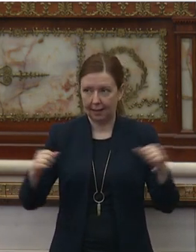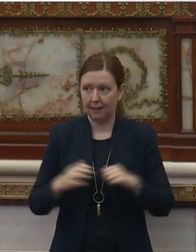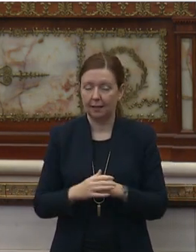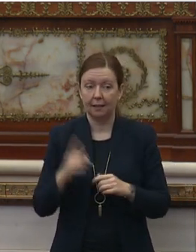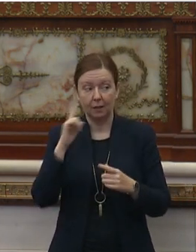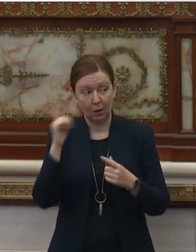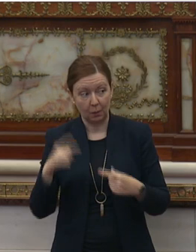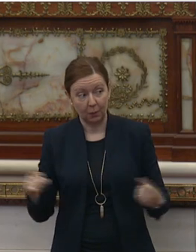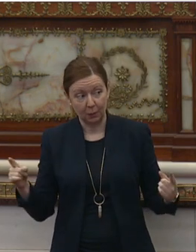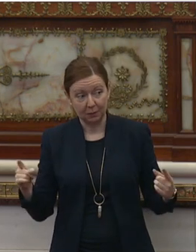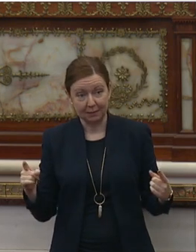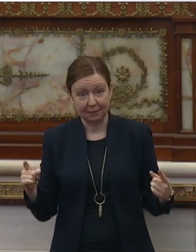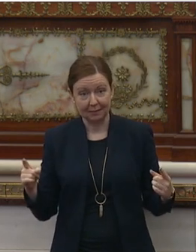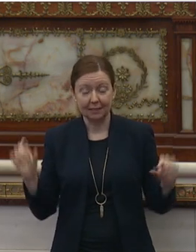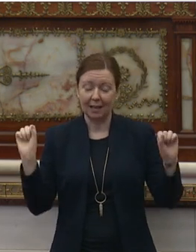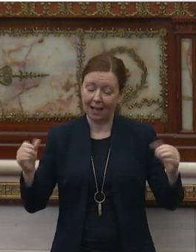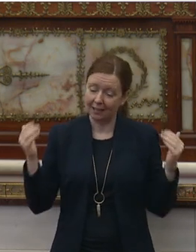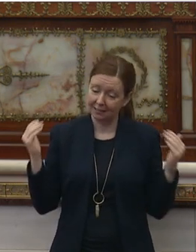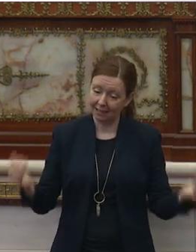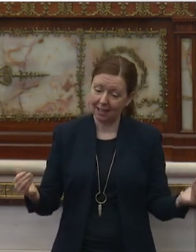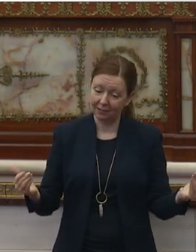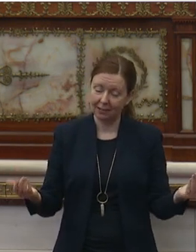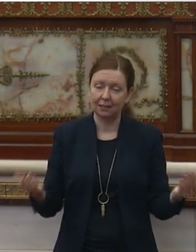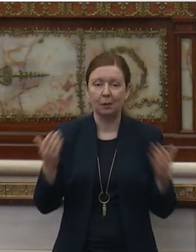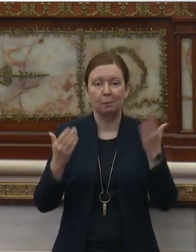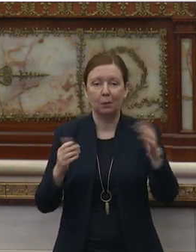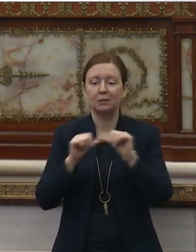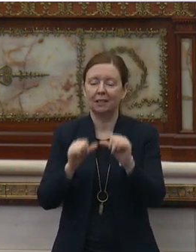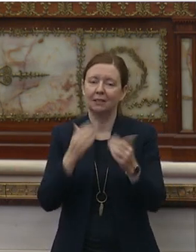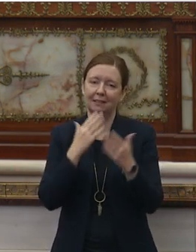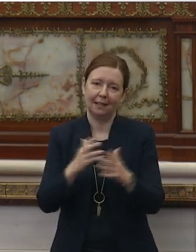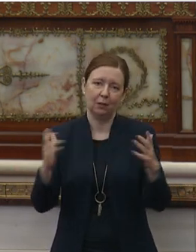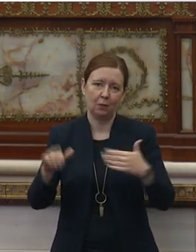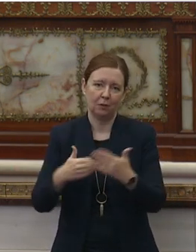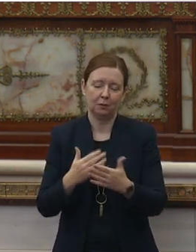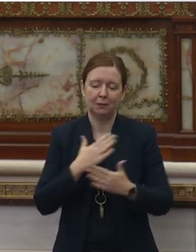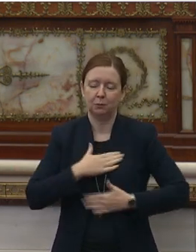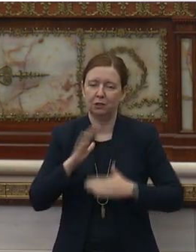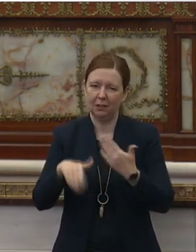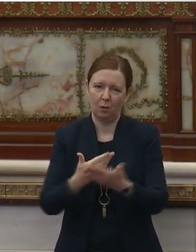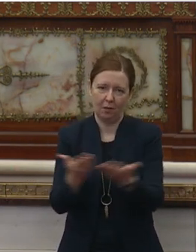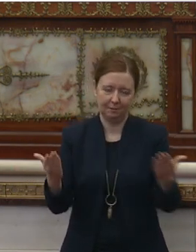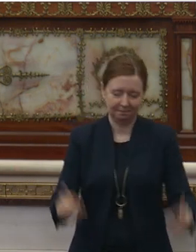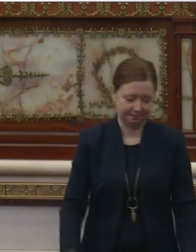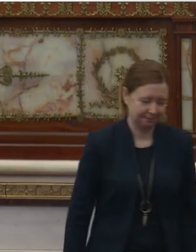Those opposed? Aye. Ayes have it. Motion carries. Thank you all very much. Appreciate you all.